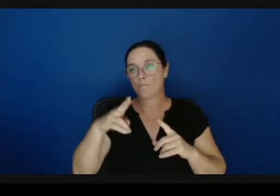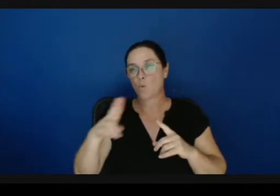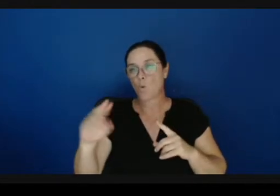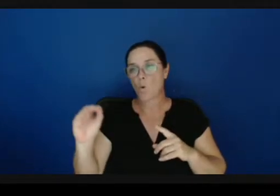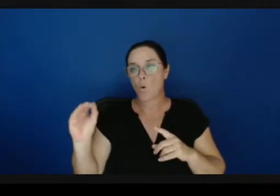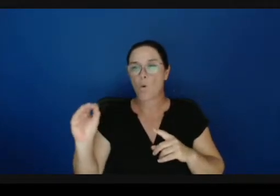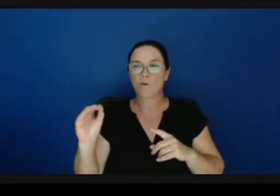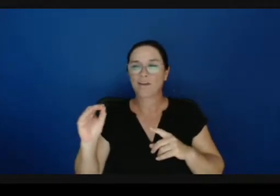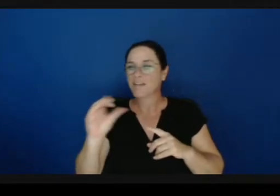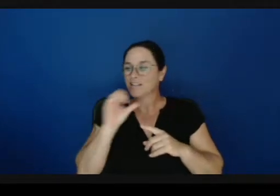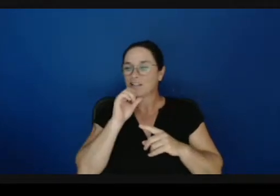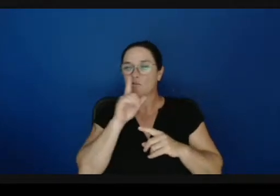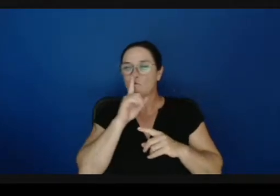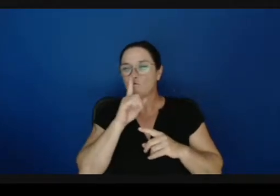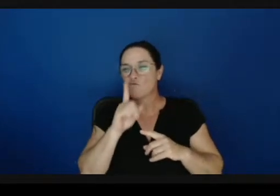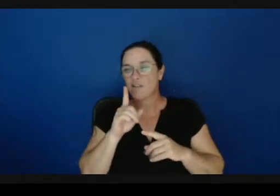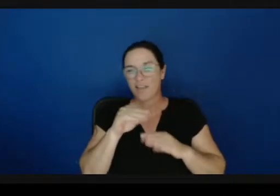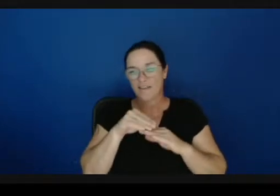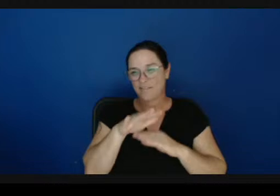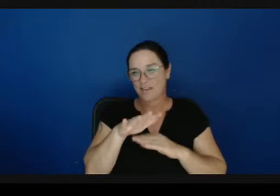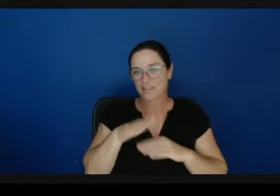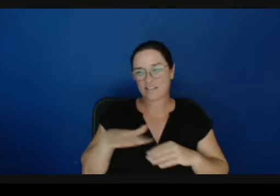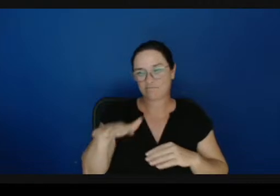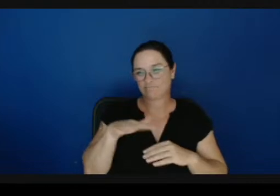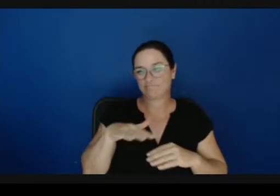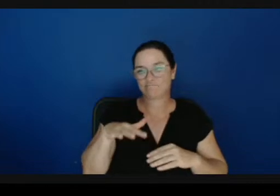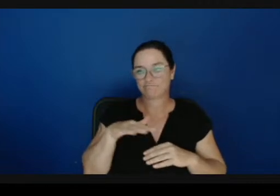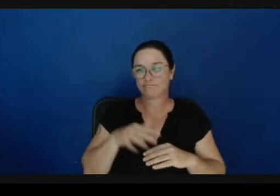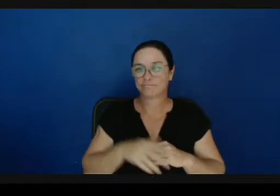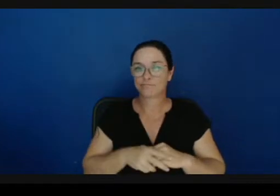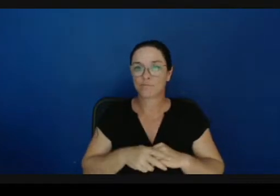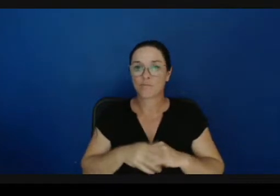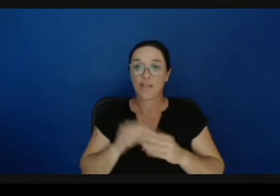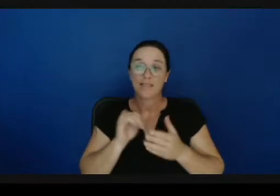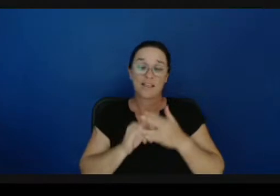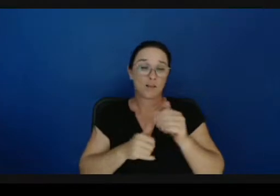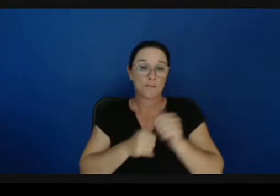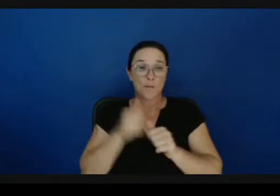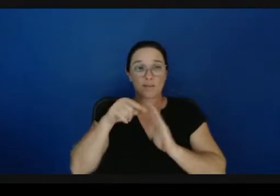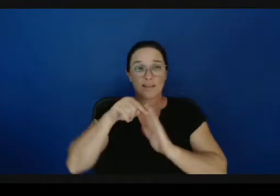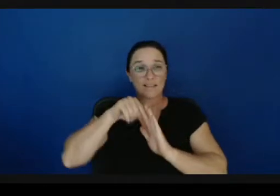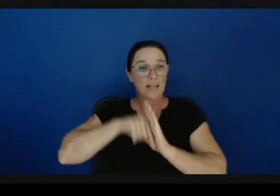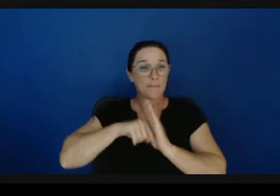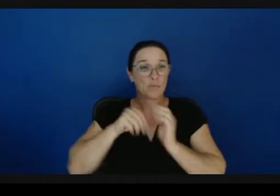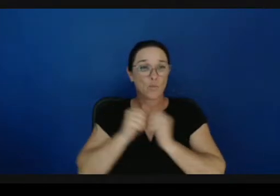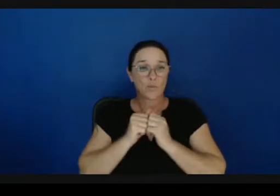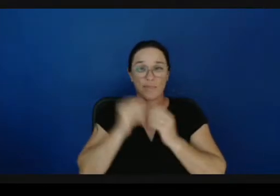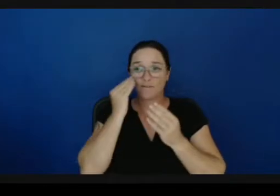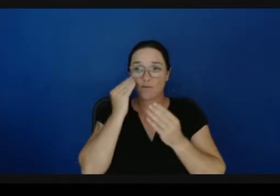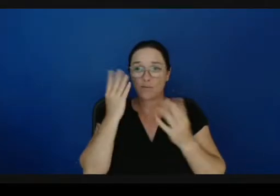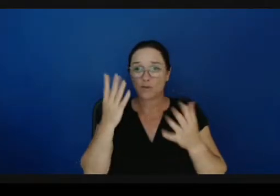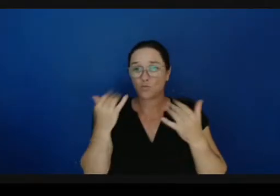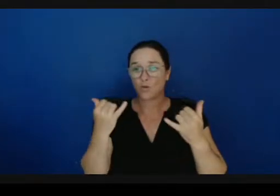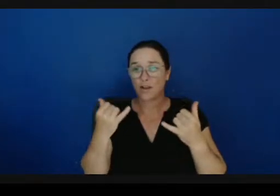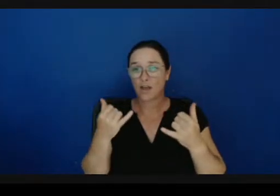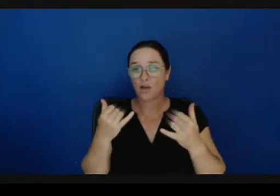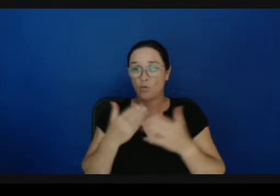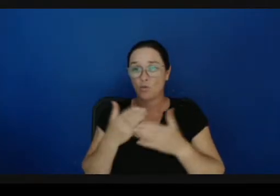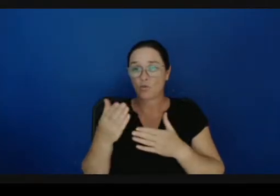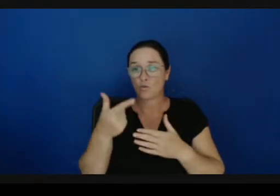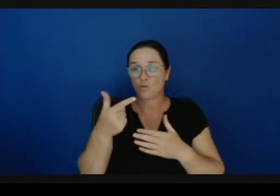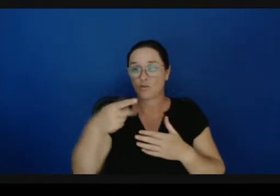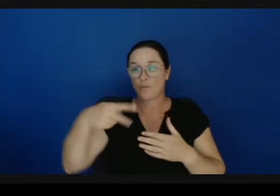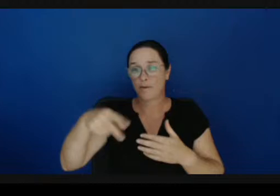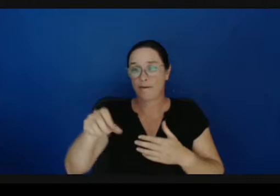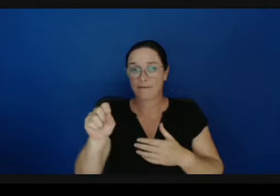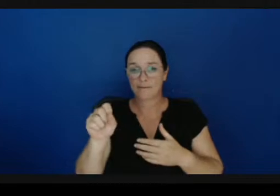not really being affected from very close by. This is the most in-depth we can get with our data right now is through these extra GPS plots. So I was just confirming